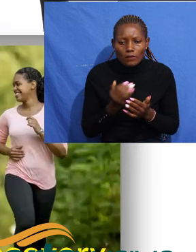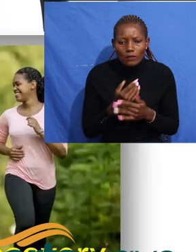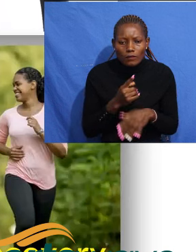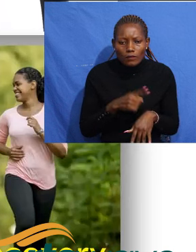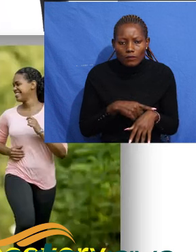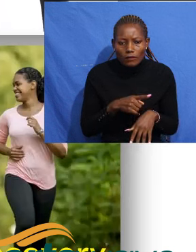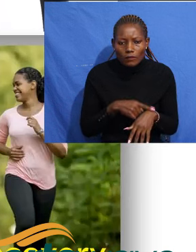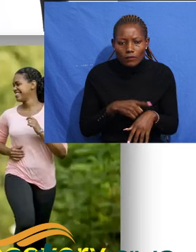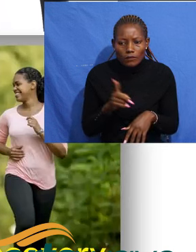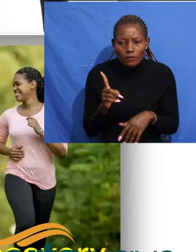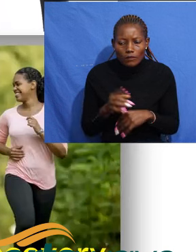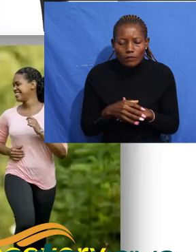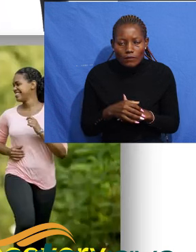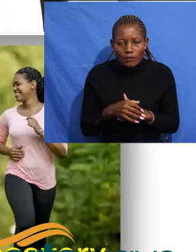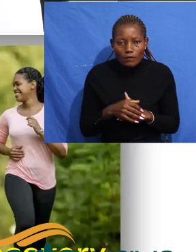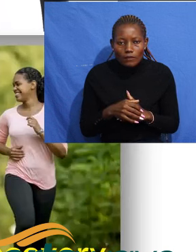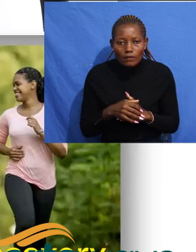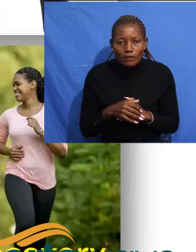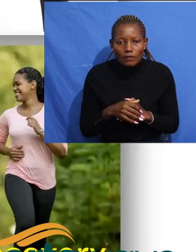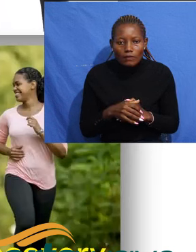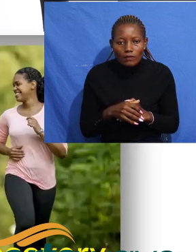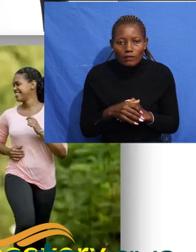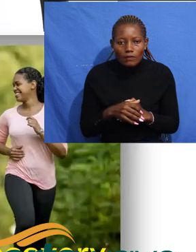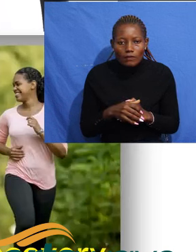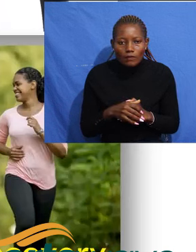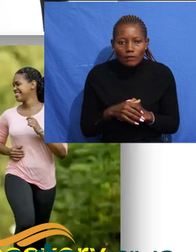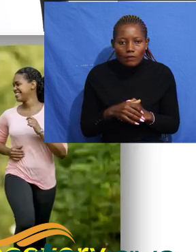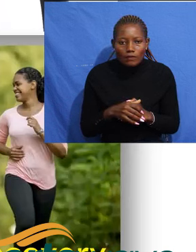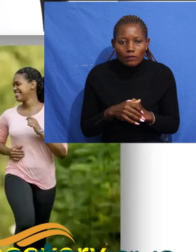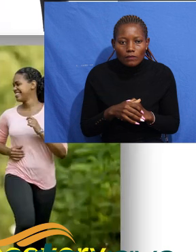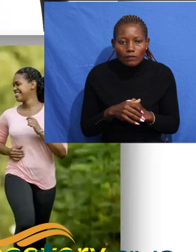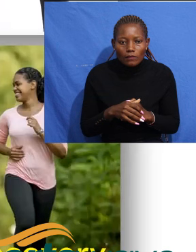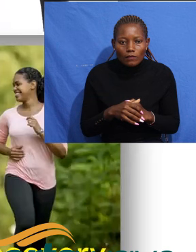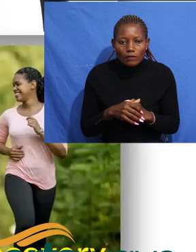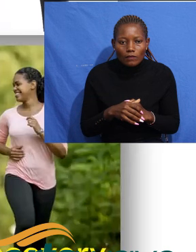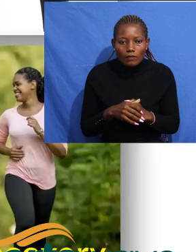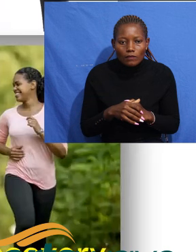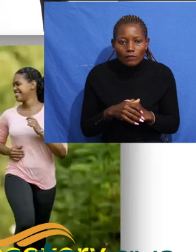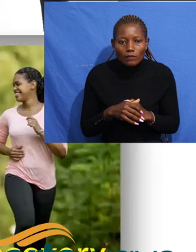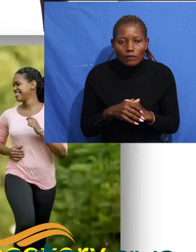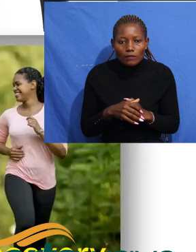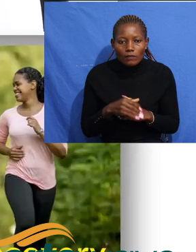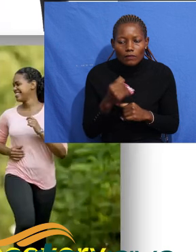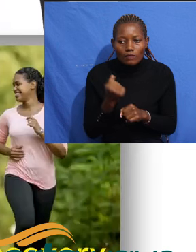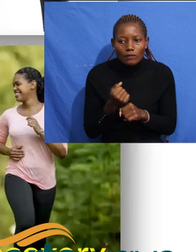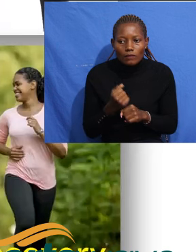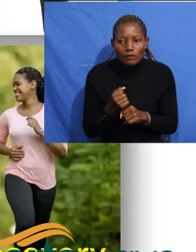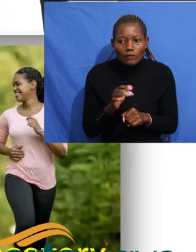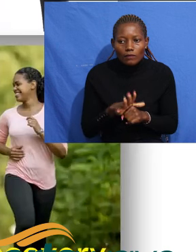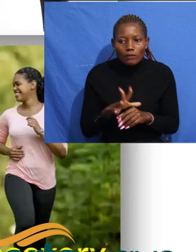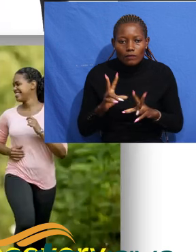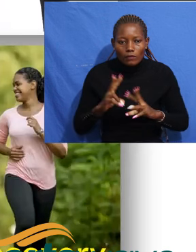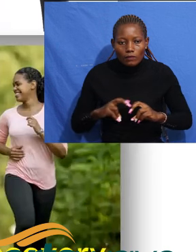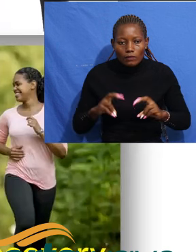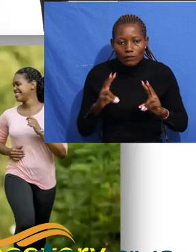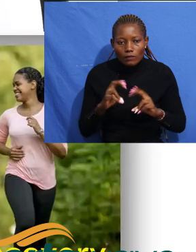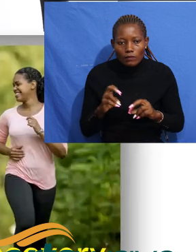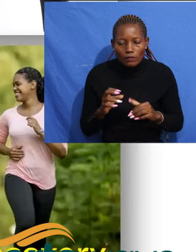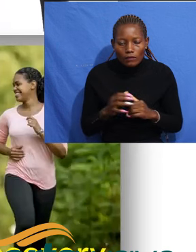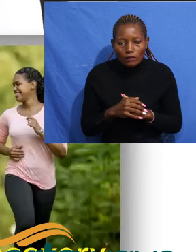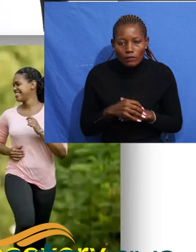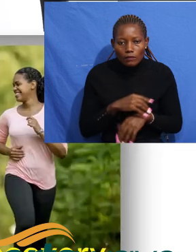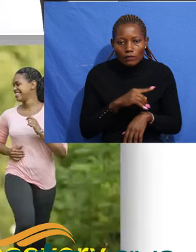overlooked. So, and I like sleeping and I do a lot of research on that. So let me start from the